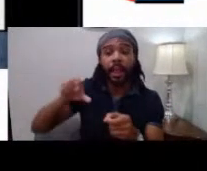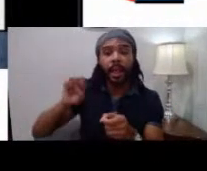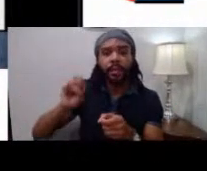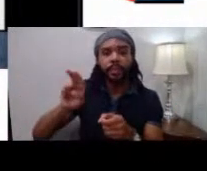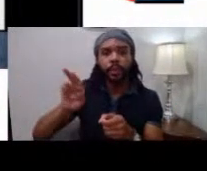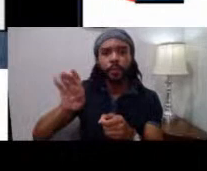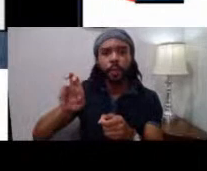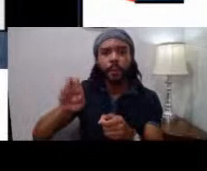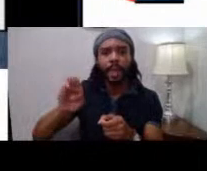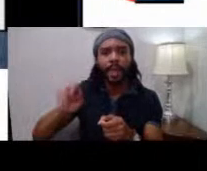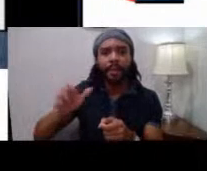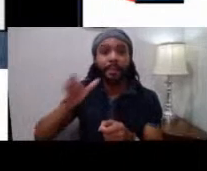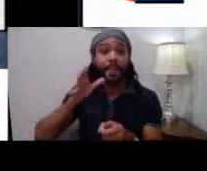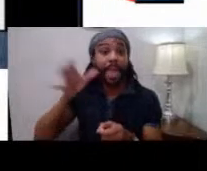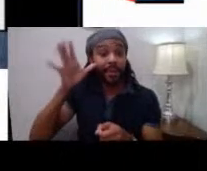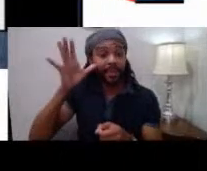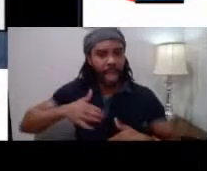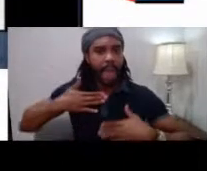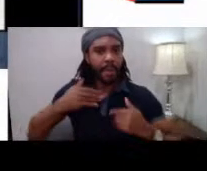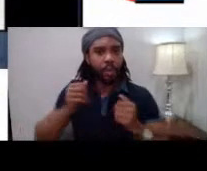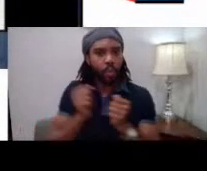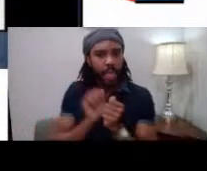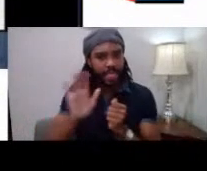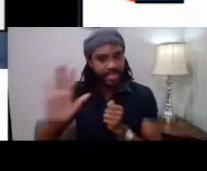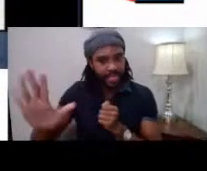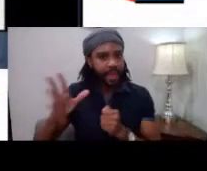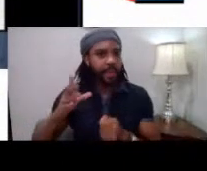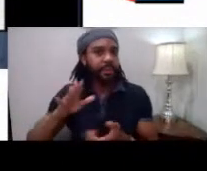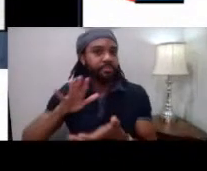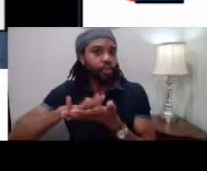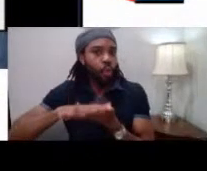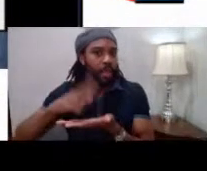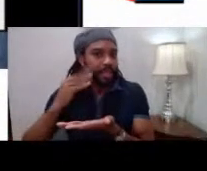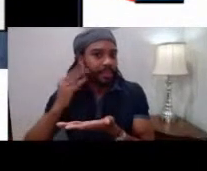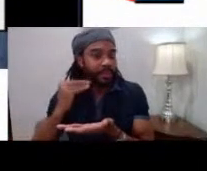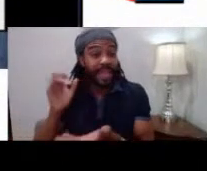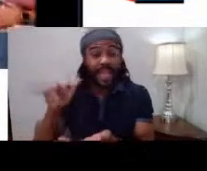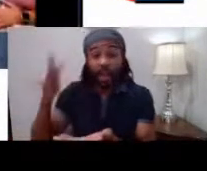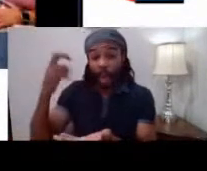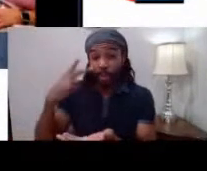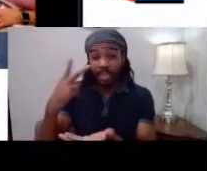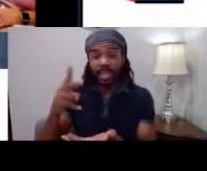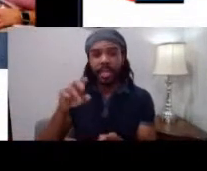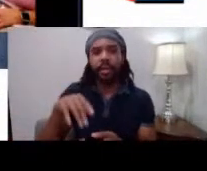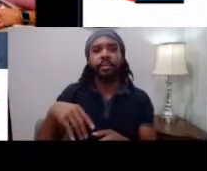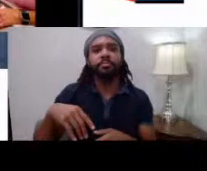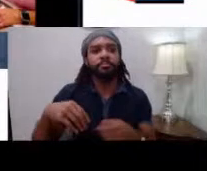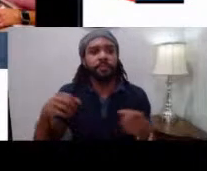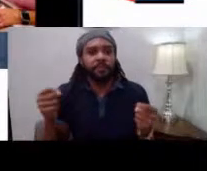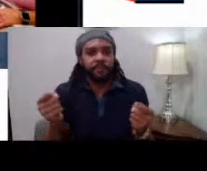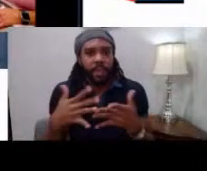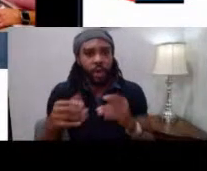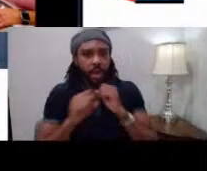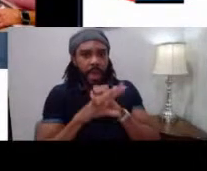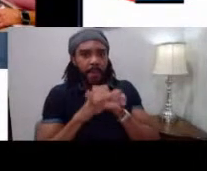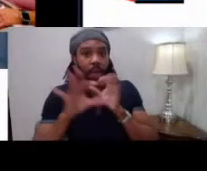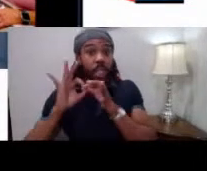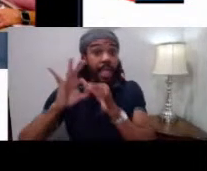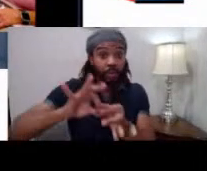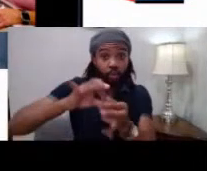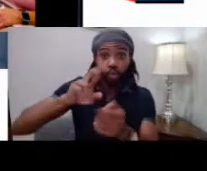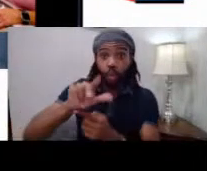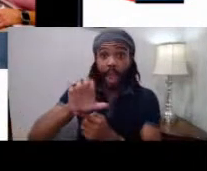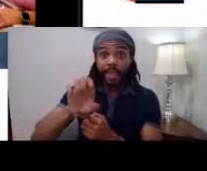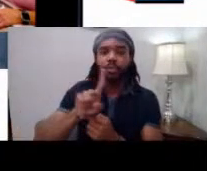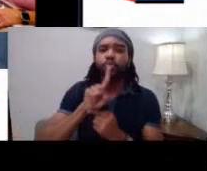teachers. That's why a fear-mongering campaign centered on race was so essential to turning around